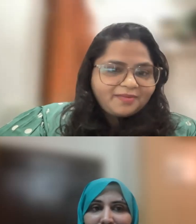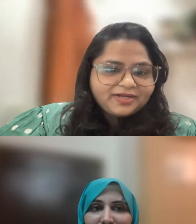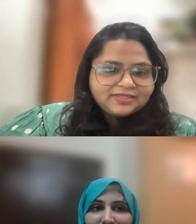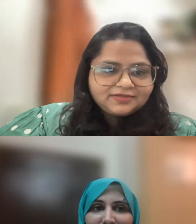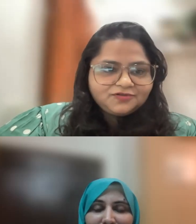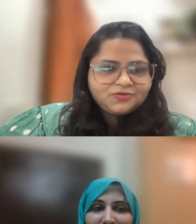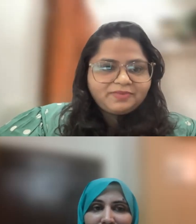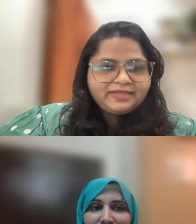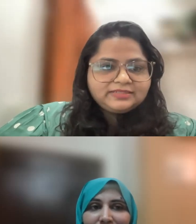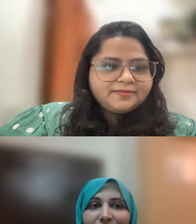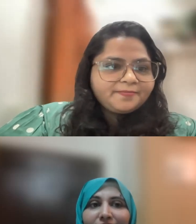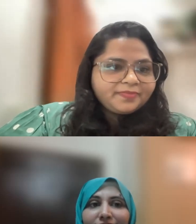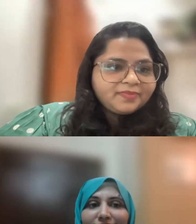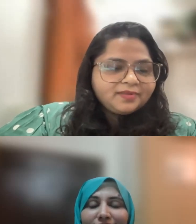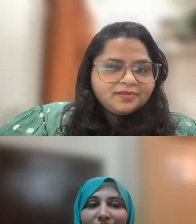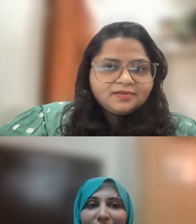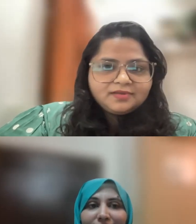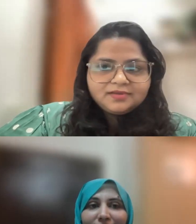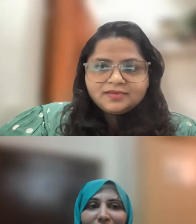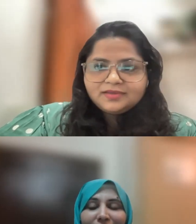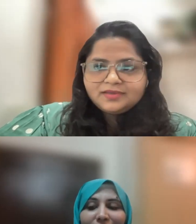on your cameras if you don't mind.